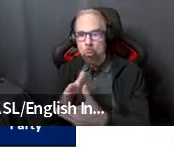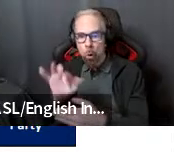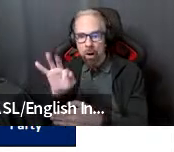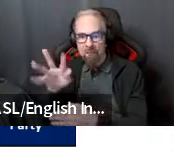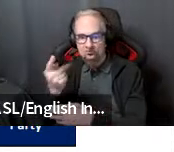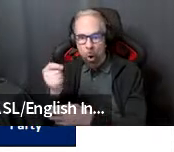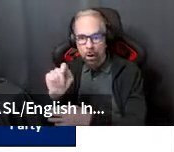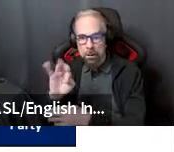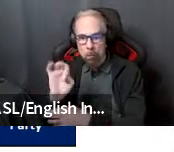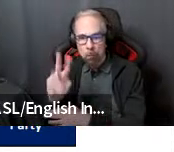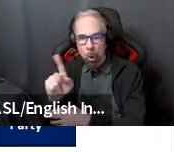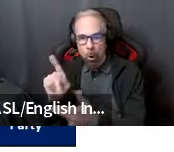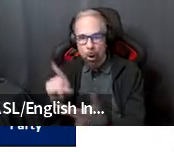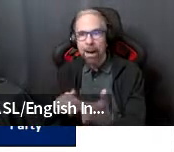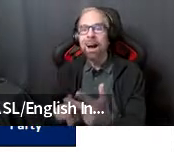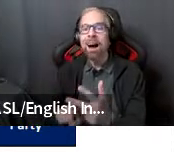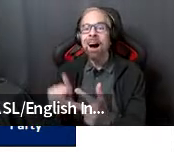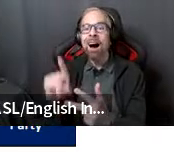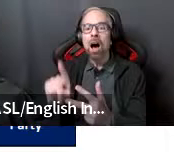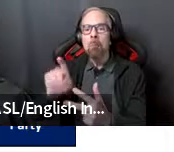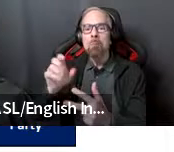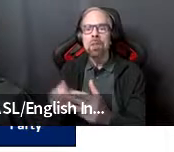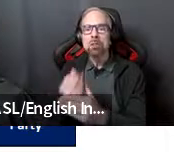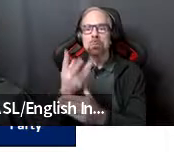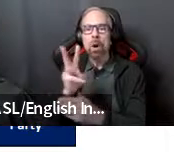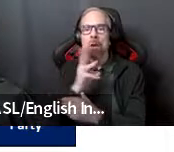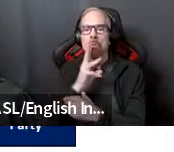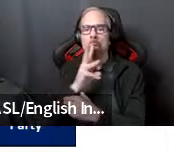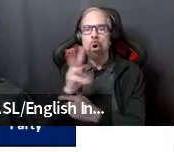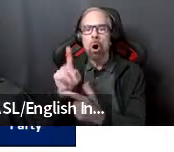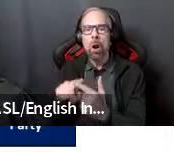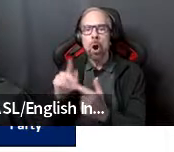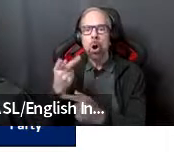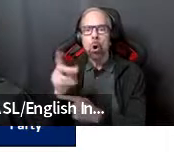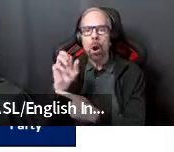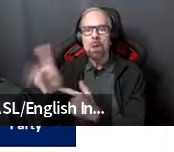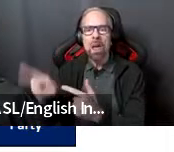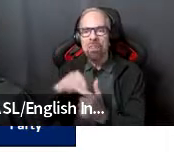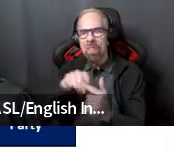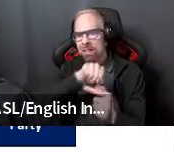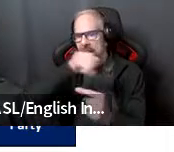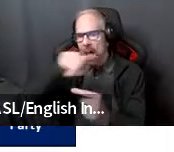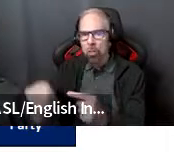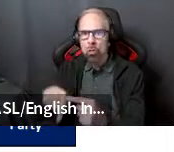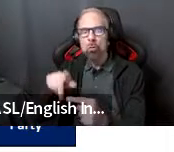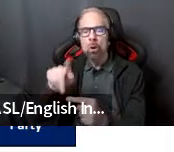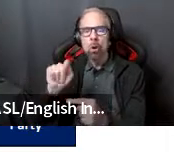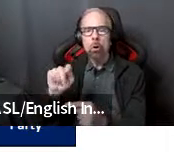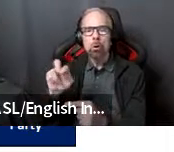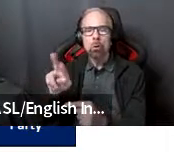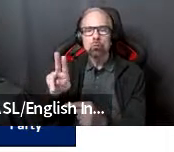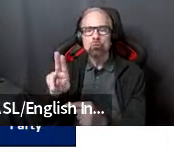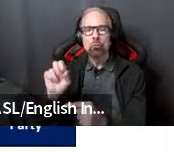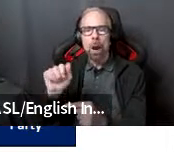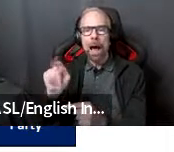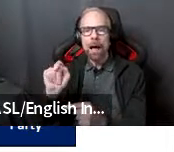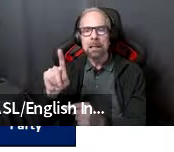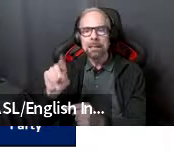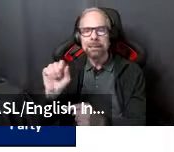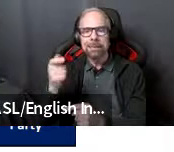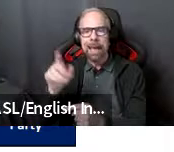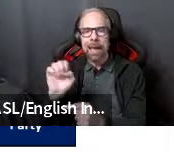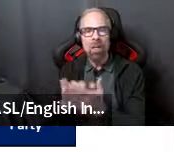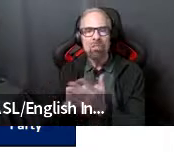up the Springwater Corridor, and looping around Troutdale in general is sort of the big route. It's been expanded because now